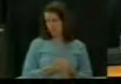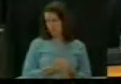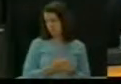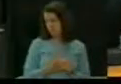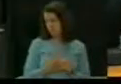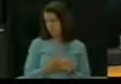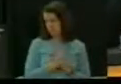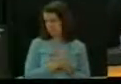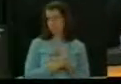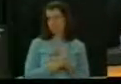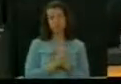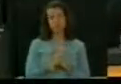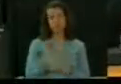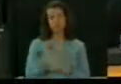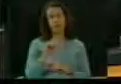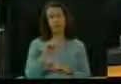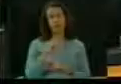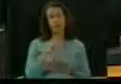Okay.